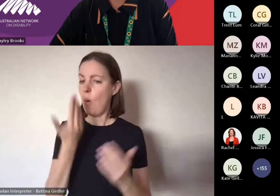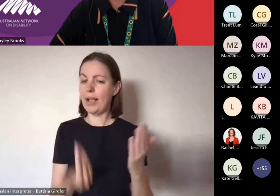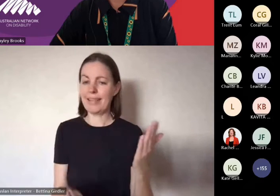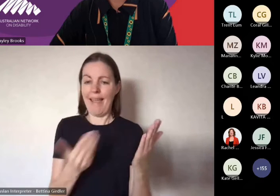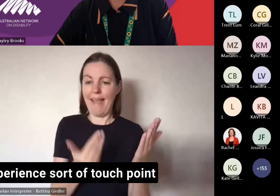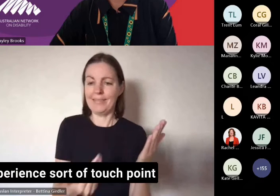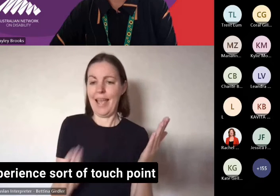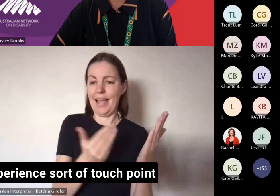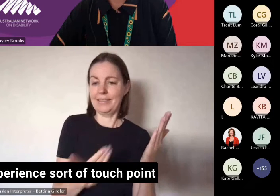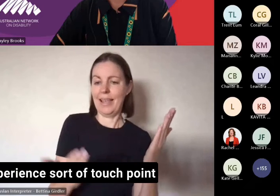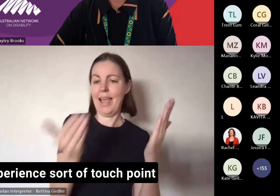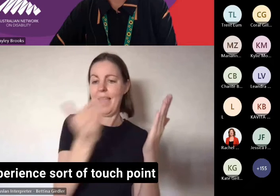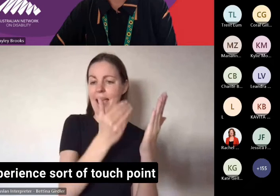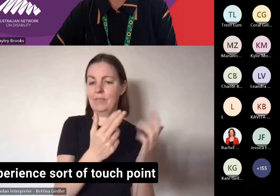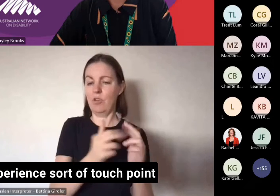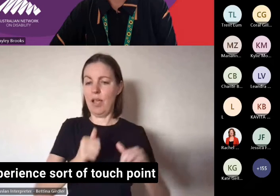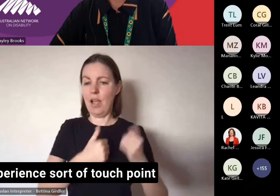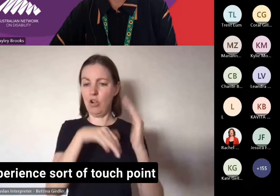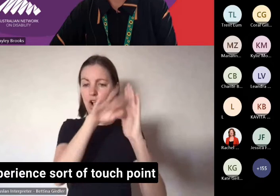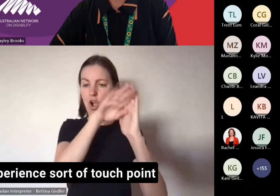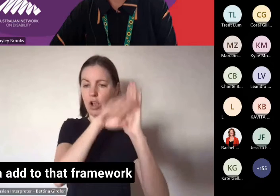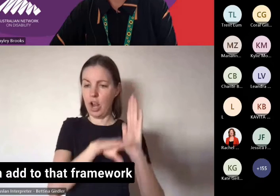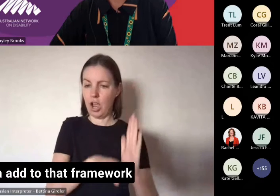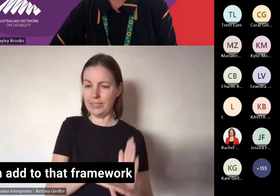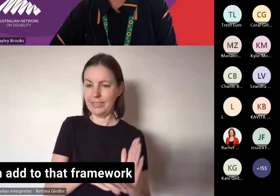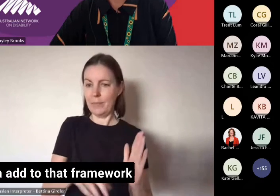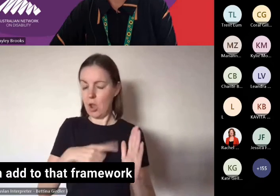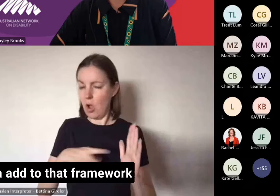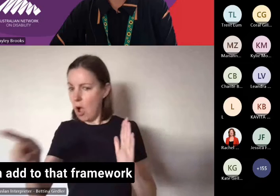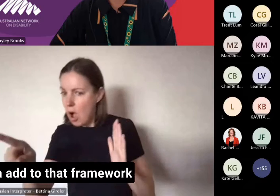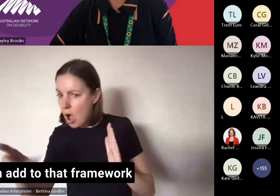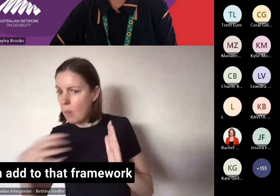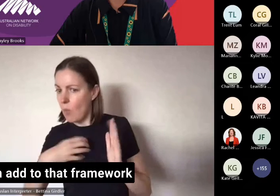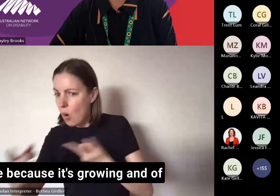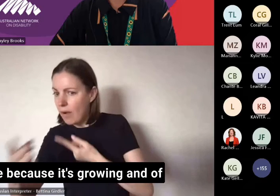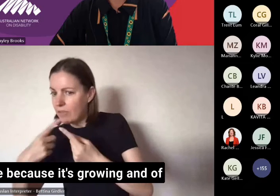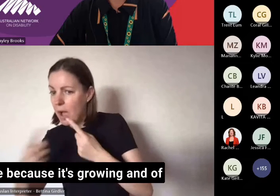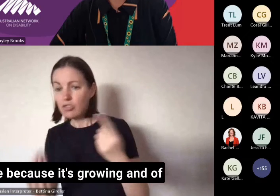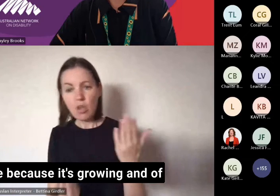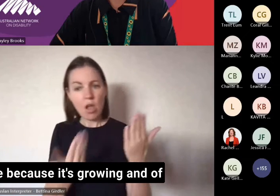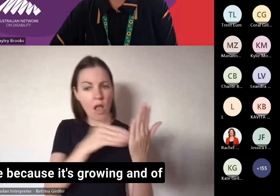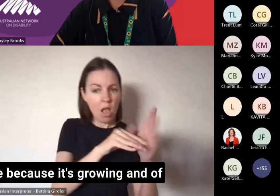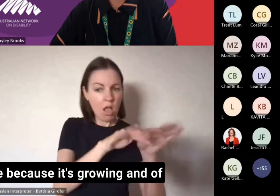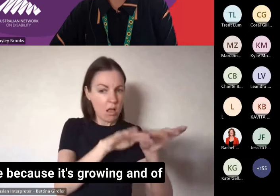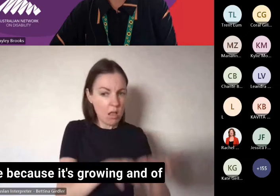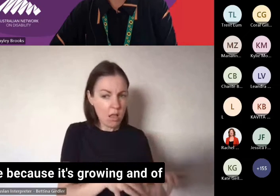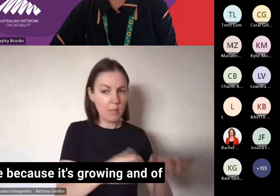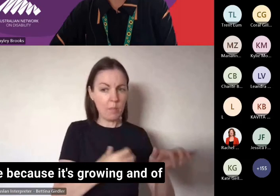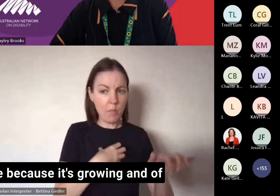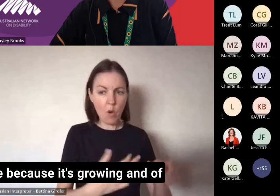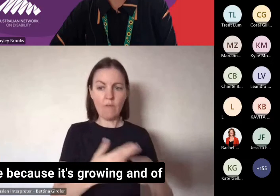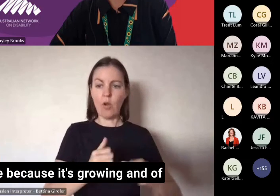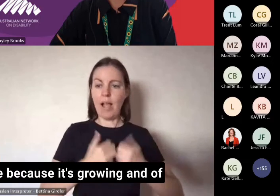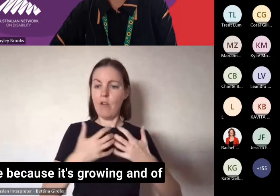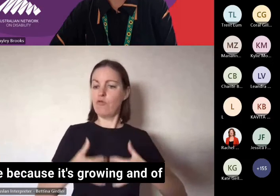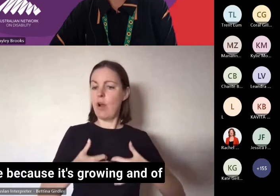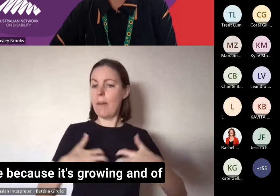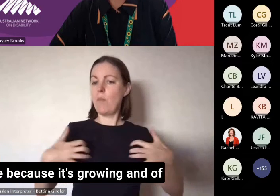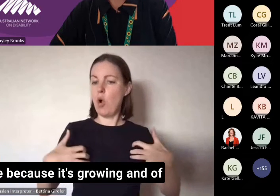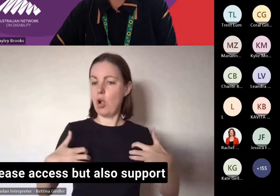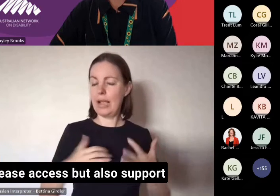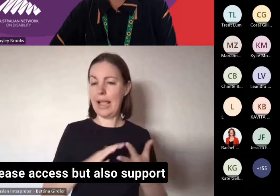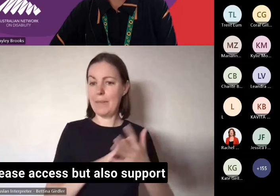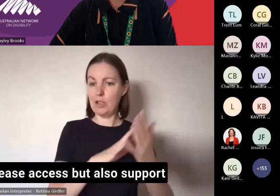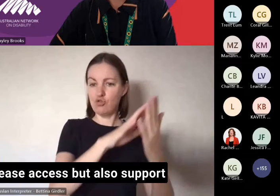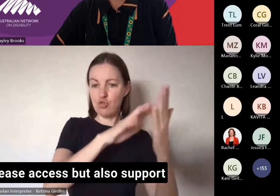with each user experience sort of touch point we get, we can add to that framework, and that's incredible because it's growing, and